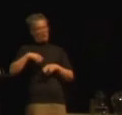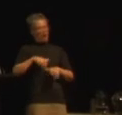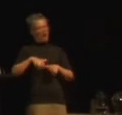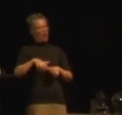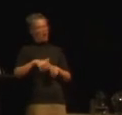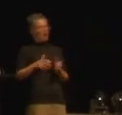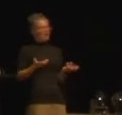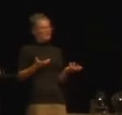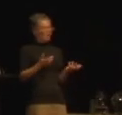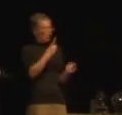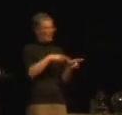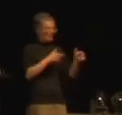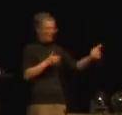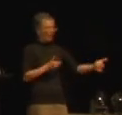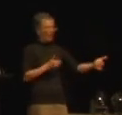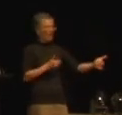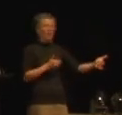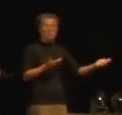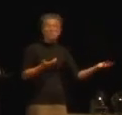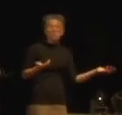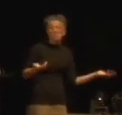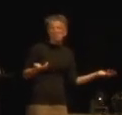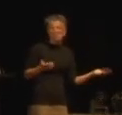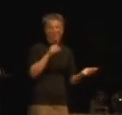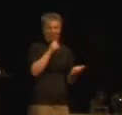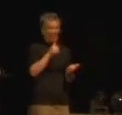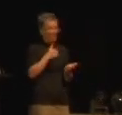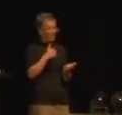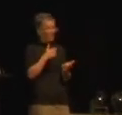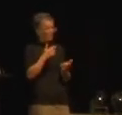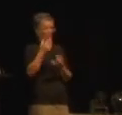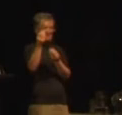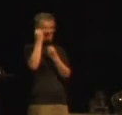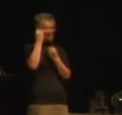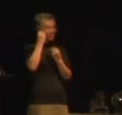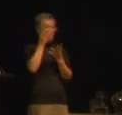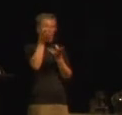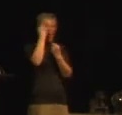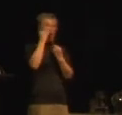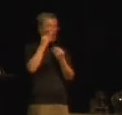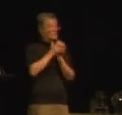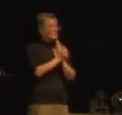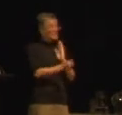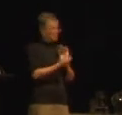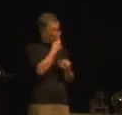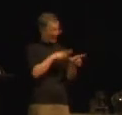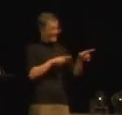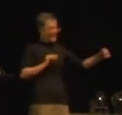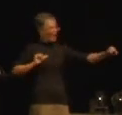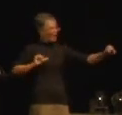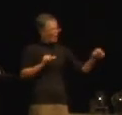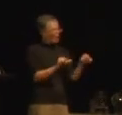archive. And you know, if we have some basic skills on how to do this a little earlier on, it might not take a year out of someone's life to do